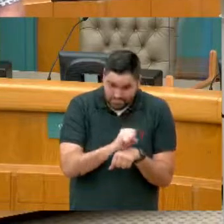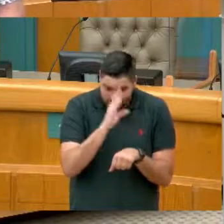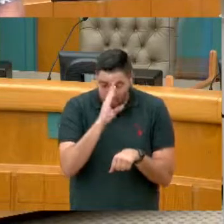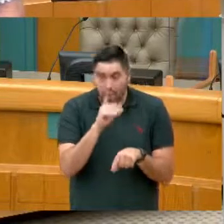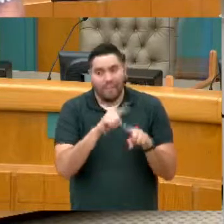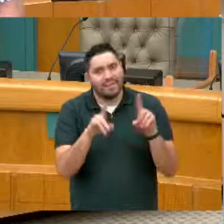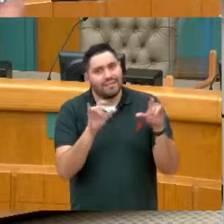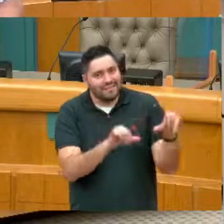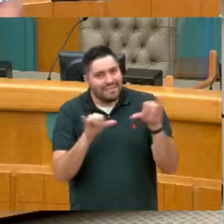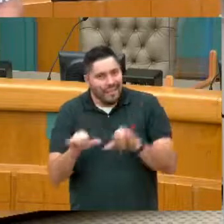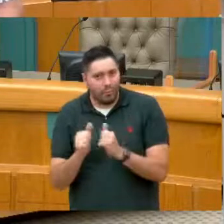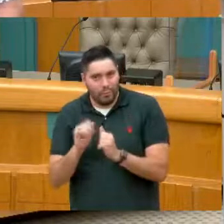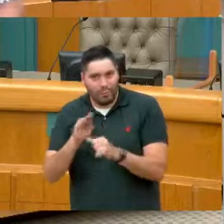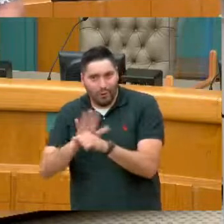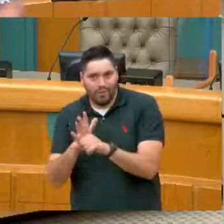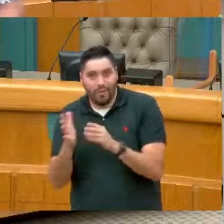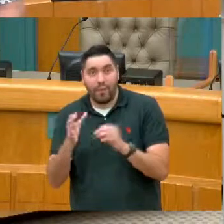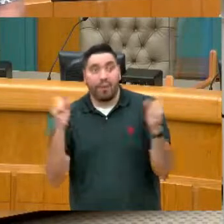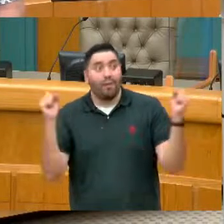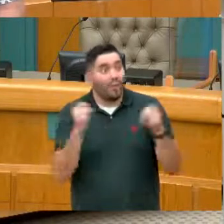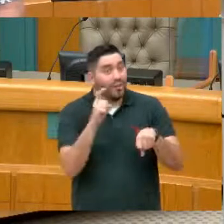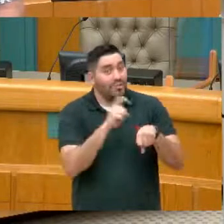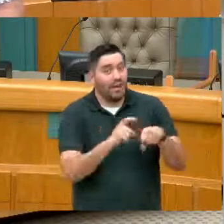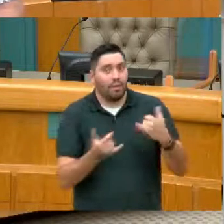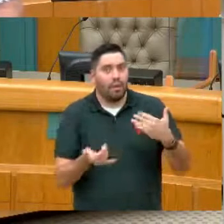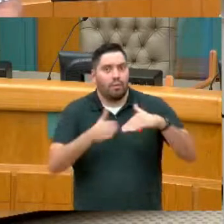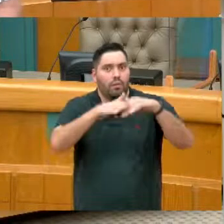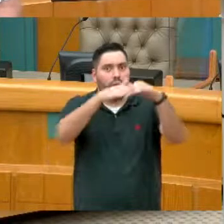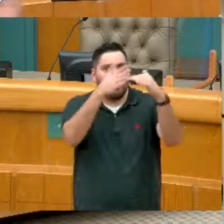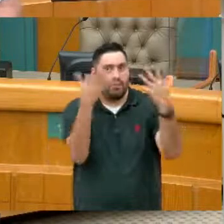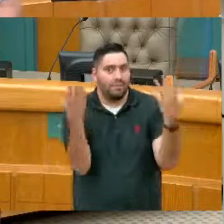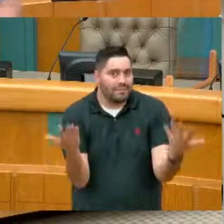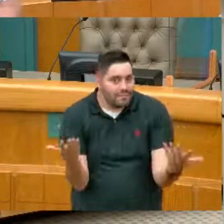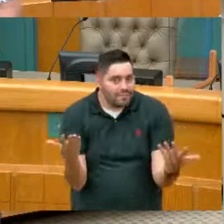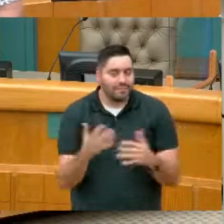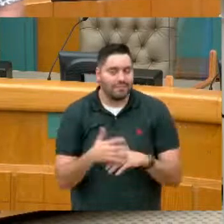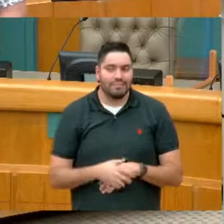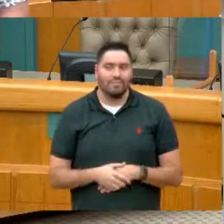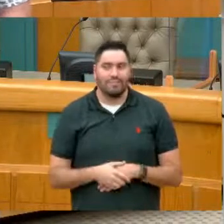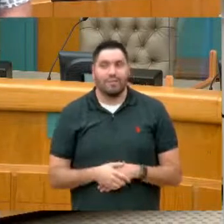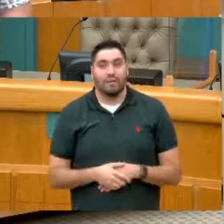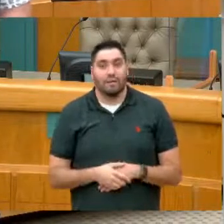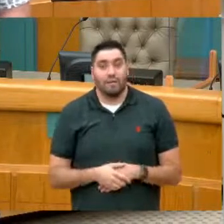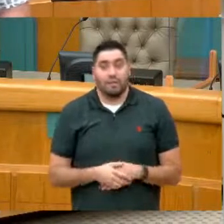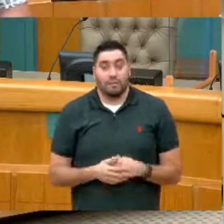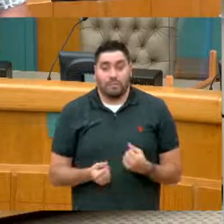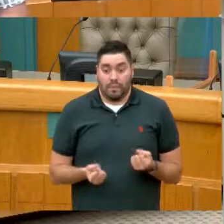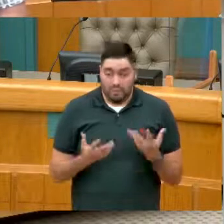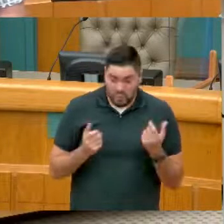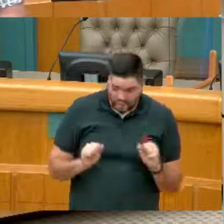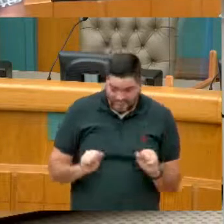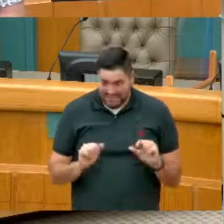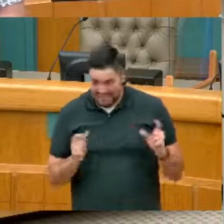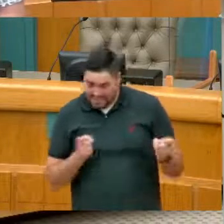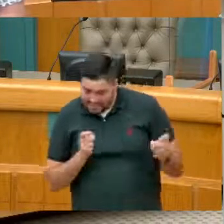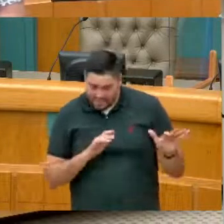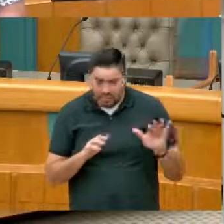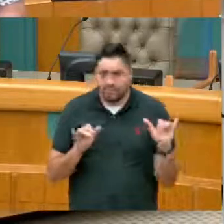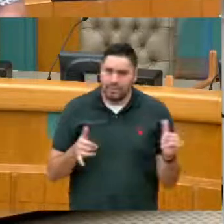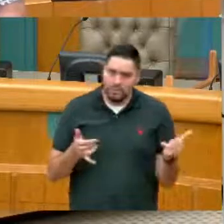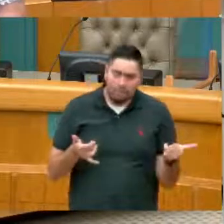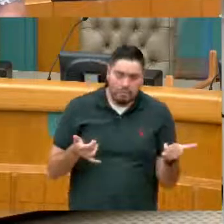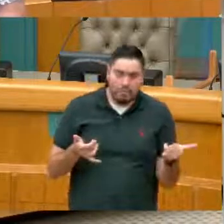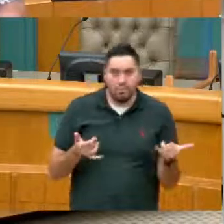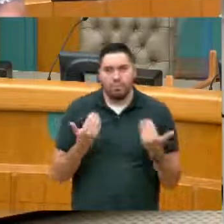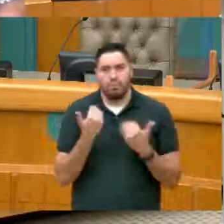basically science doesn't understand why there's seasonality in the flu. There's no one solution to that. It hasn't been figured out yet, and probably the